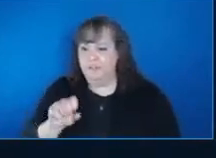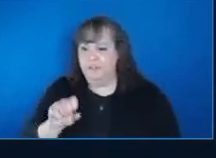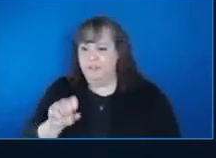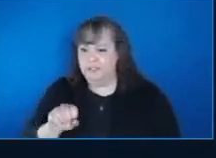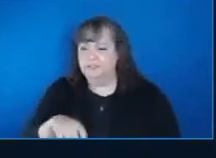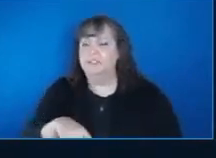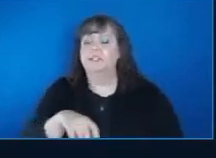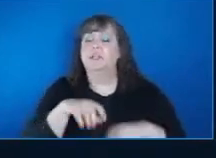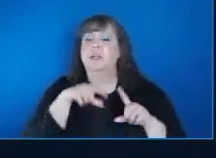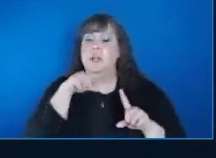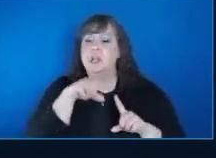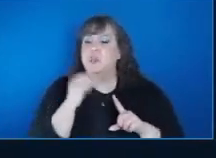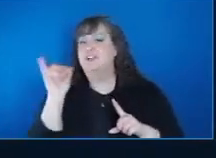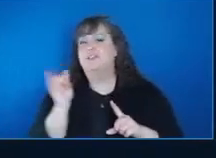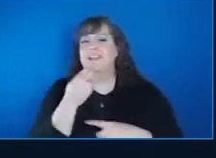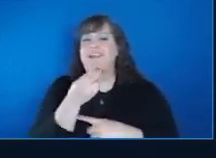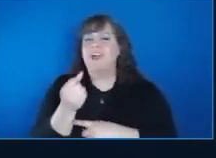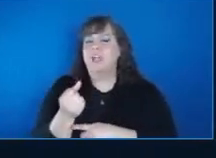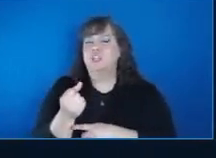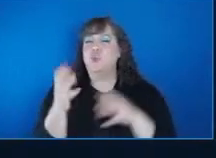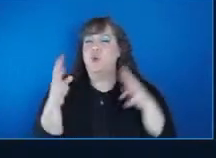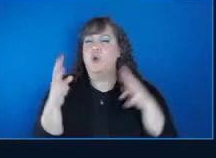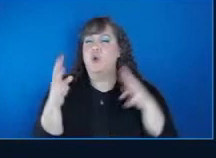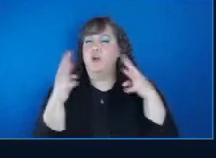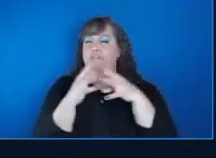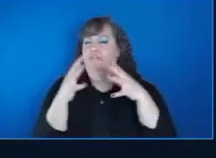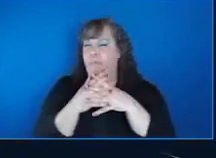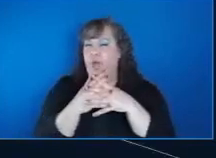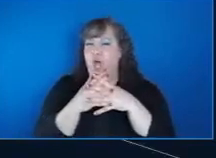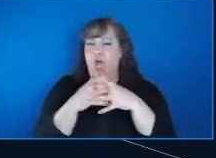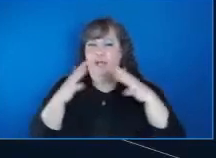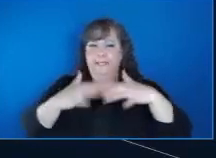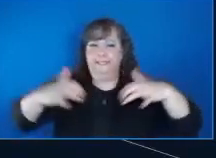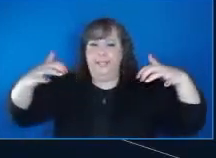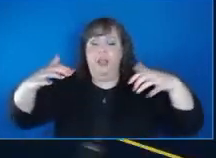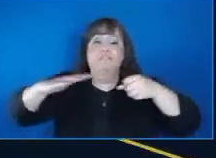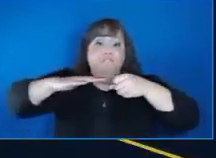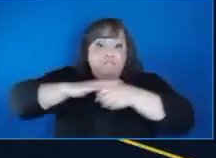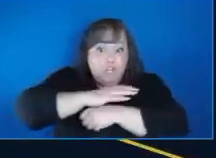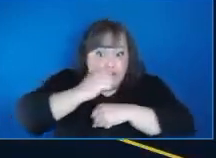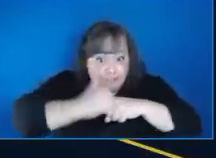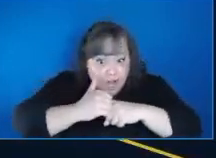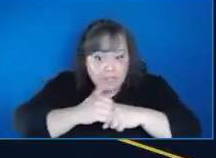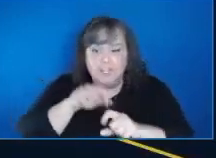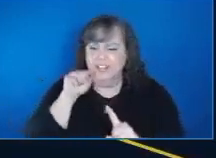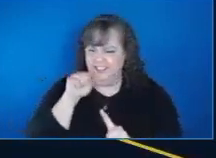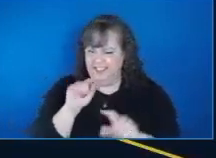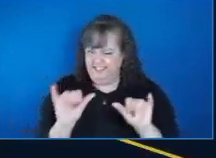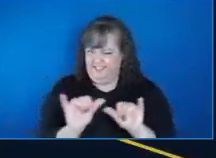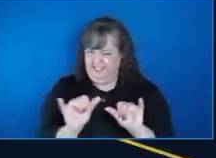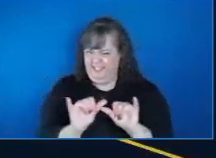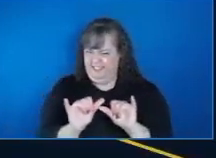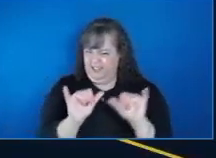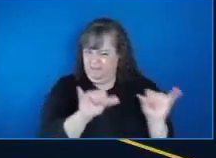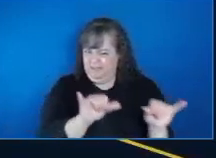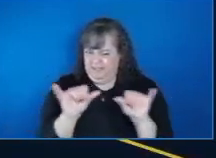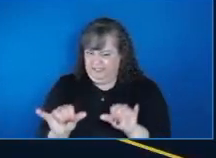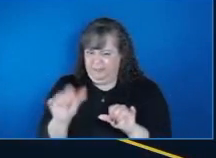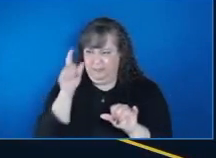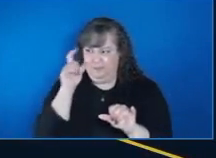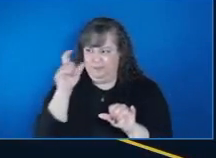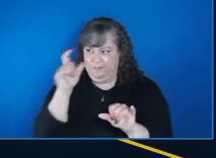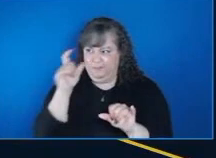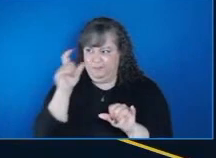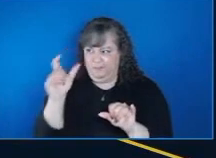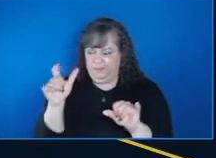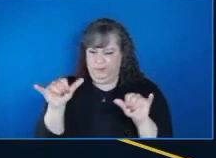school football stadium that's full of rocks, that's about the size of that little moon. So you imagine that big football stadium